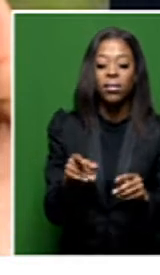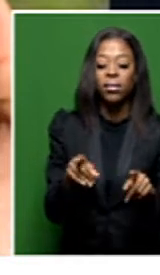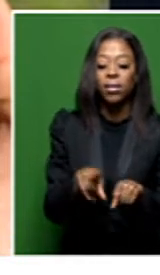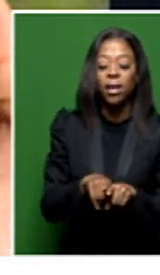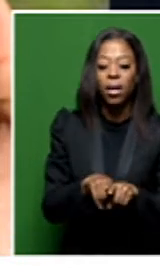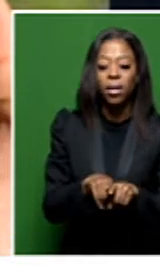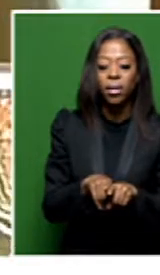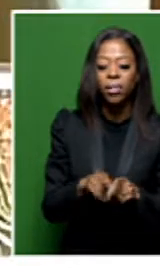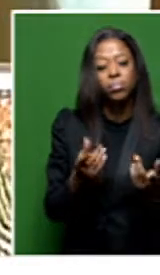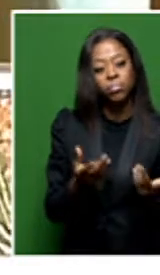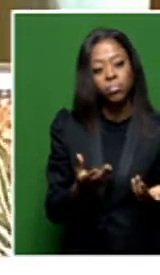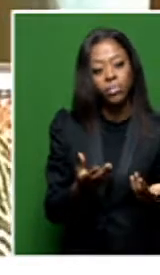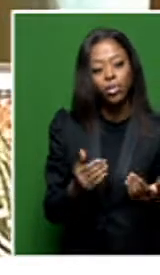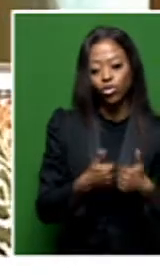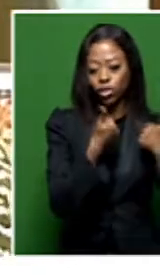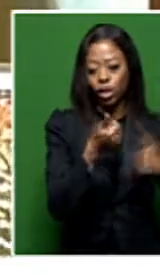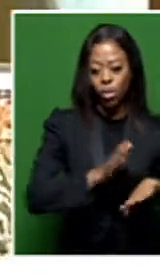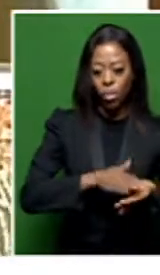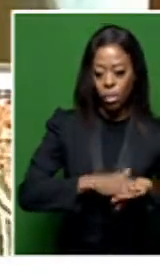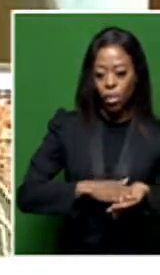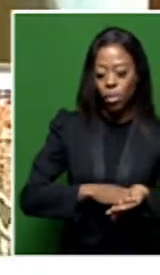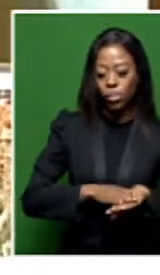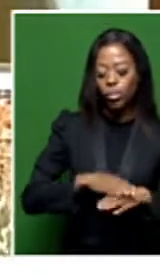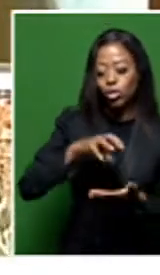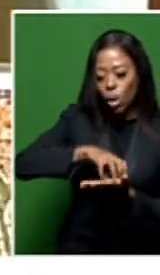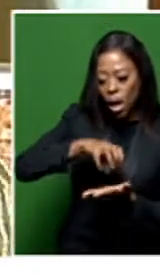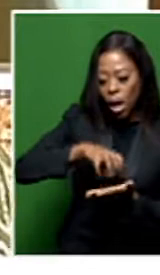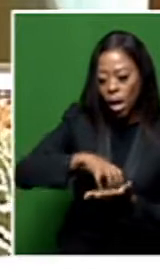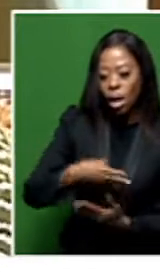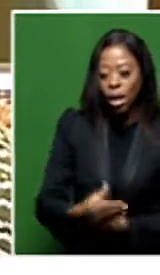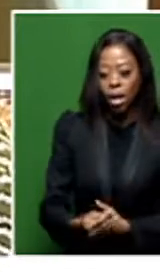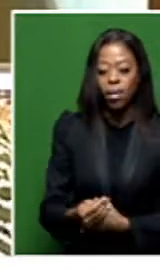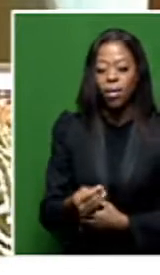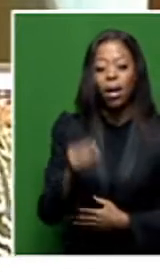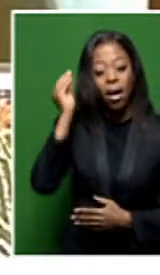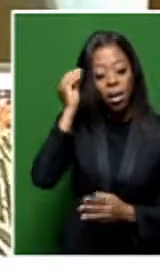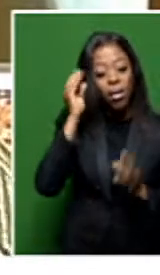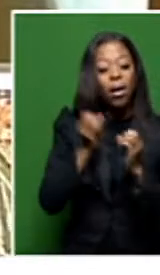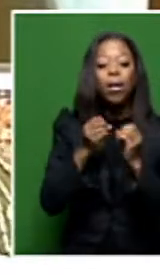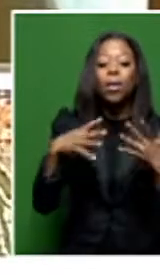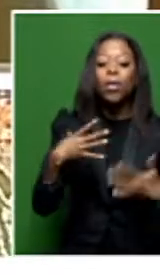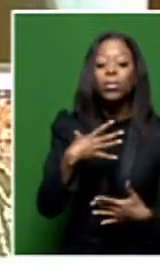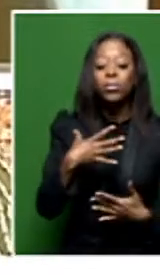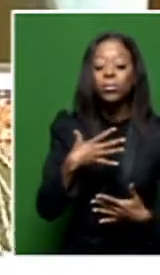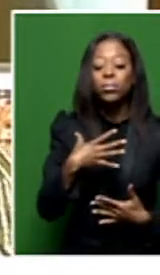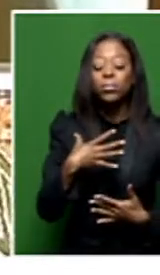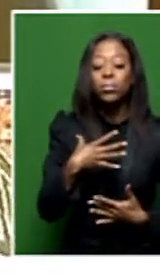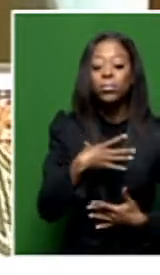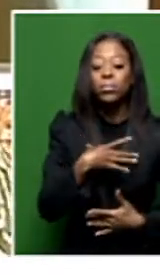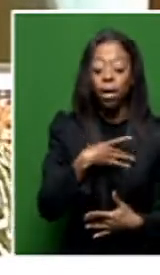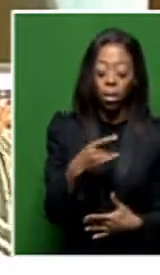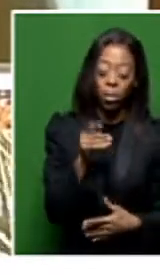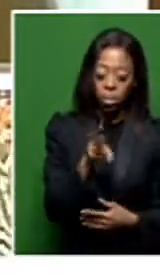you out of your comfort zone a bit. So I've got a savory cheesecake in there that I know a lot of people will love. So it's like a cheesecake, but